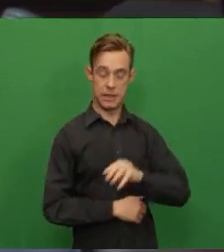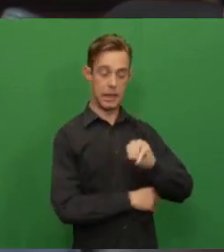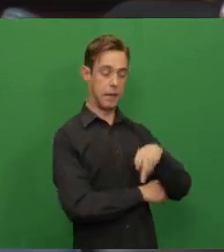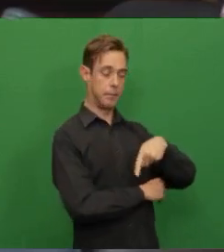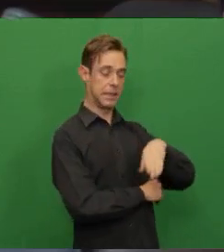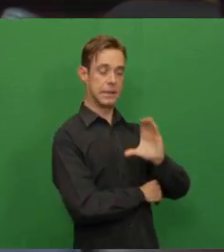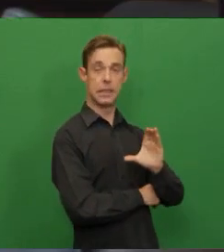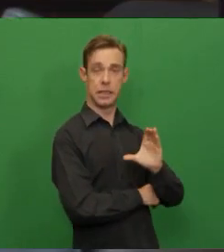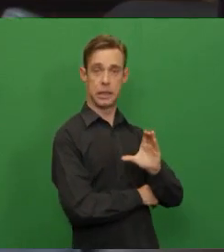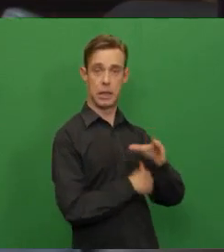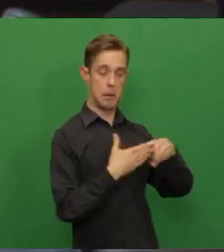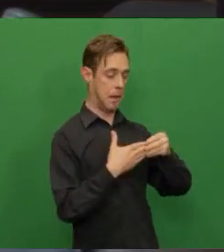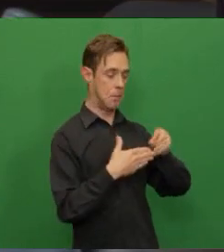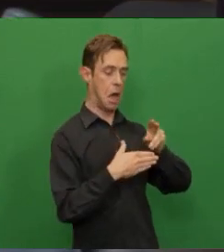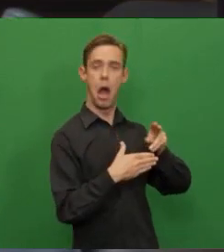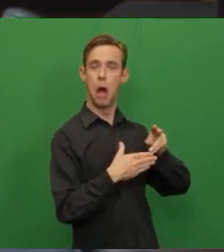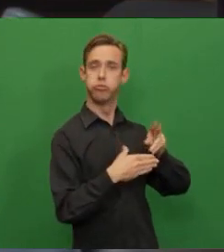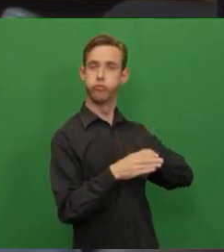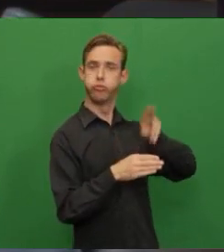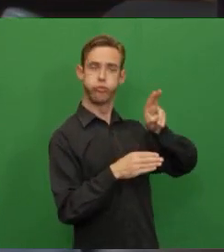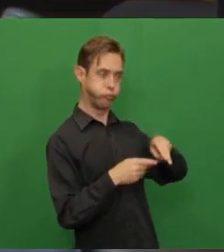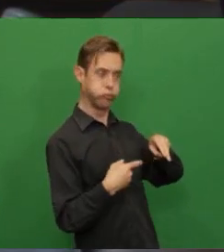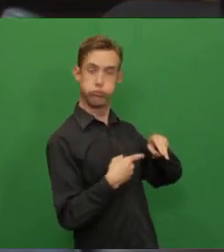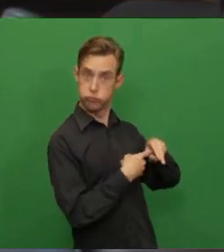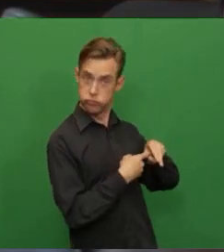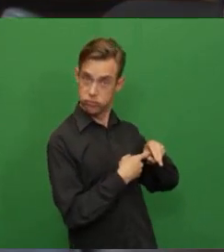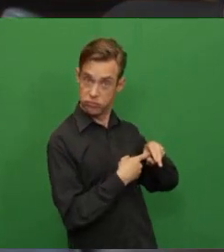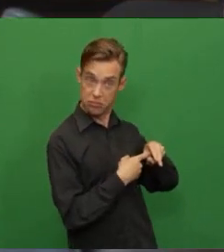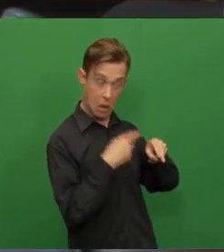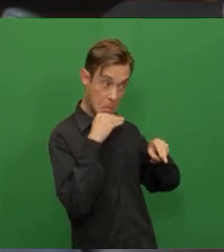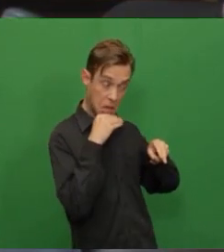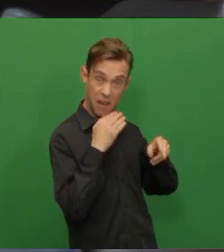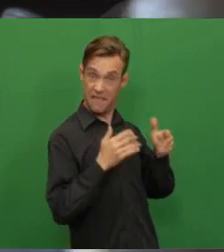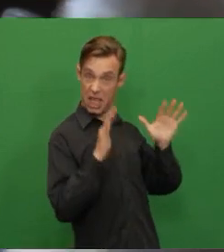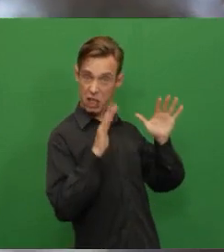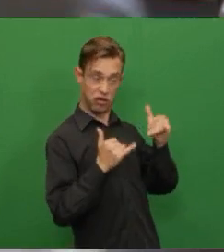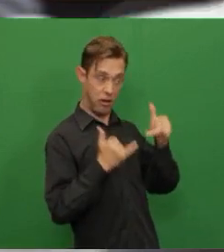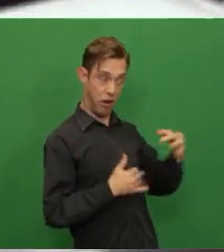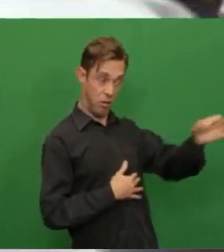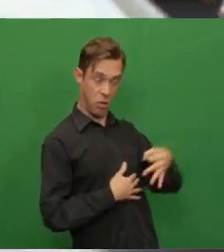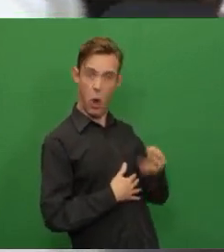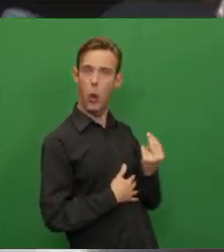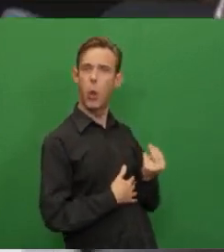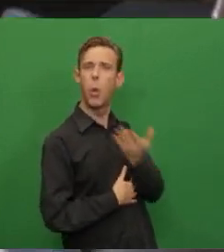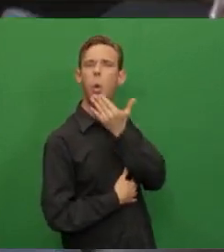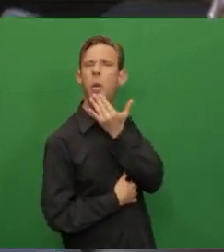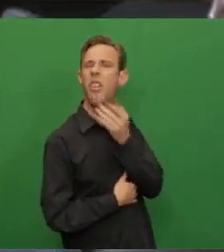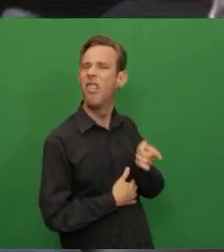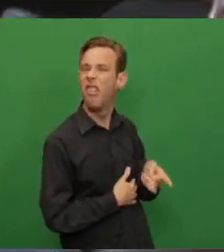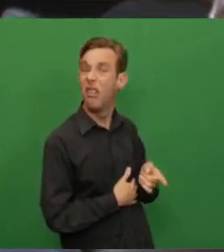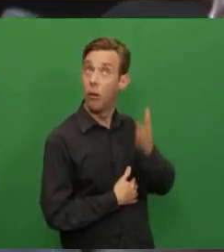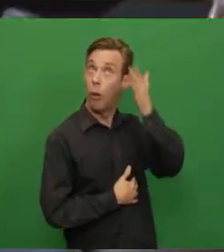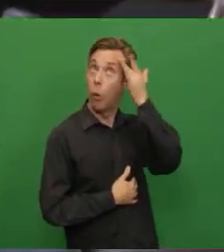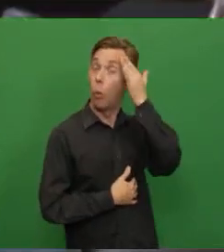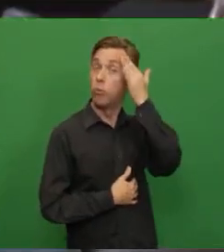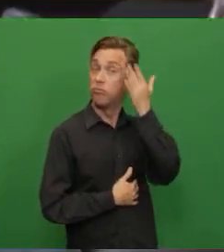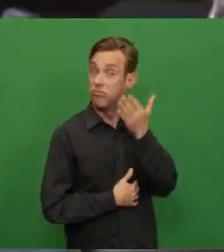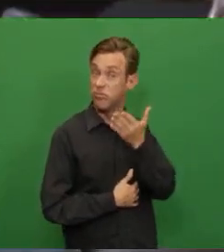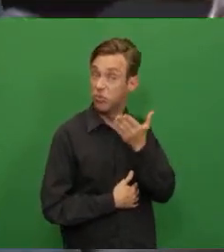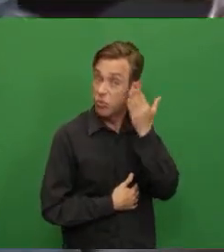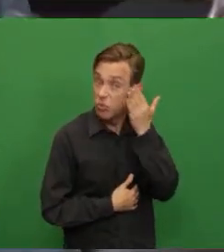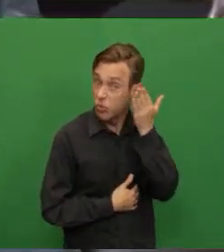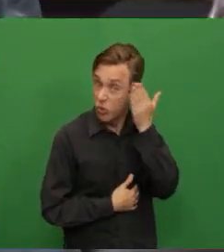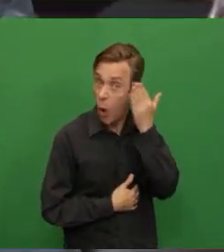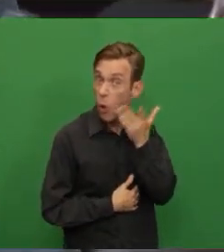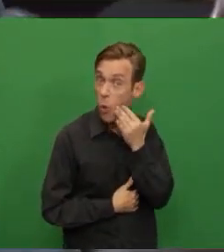clear, have you taken a decision when you might add another member, when that might be, if it will happen? And the second